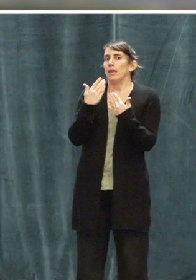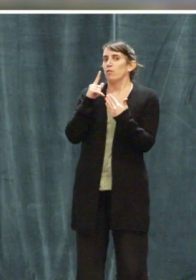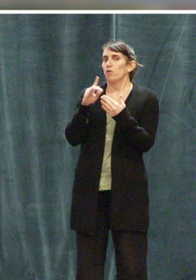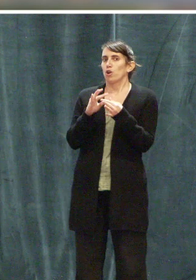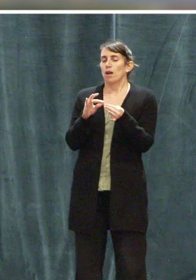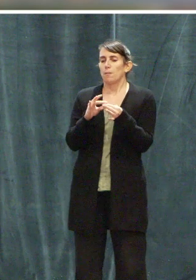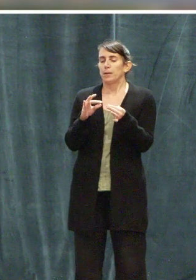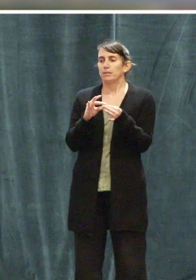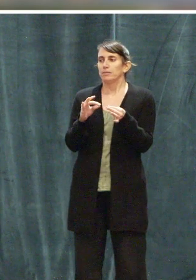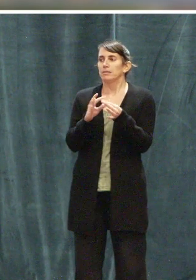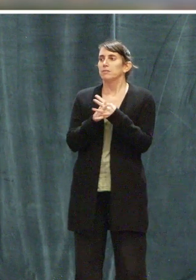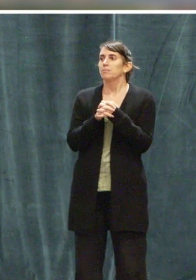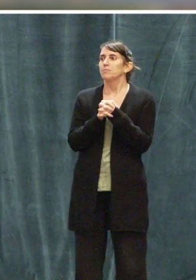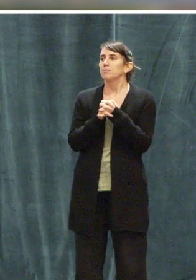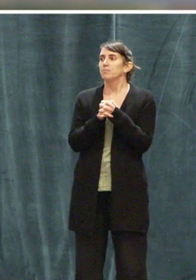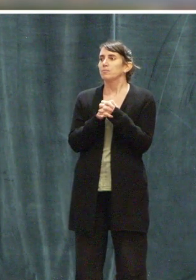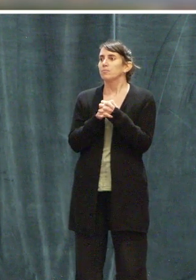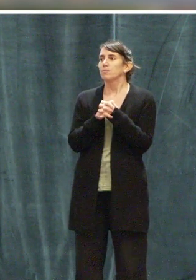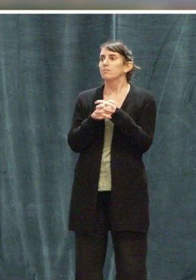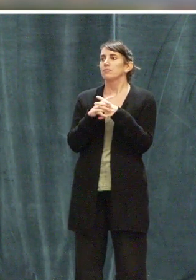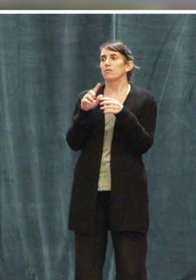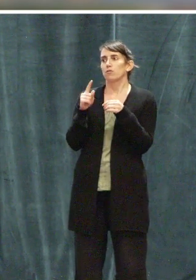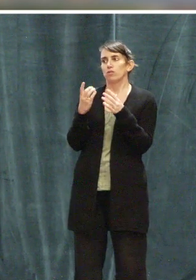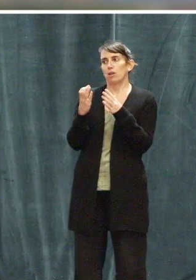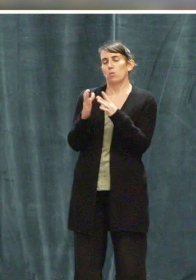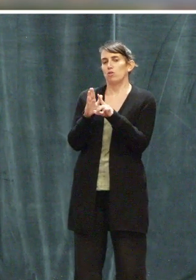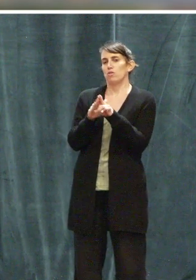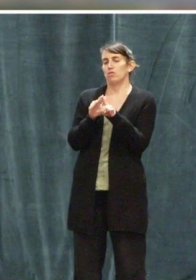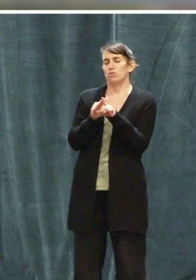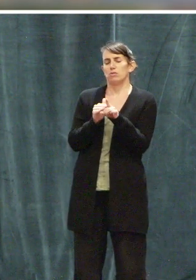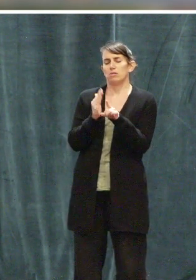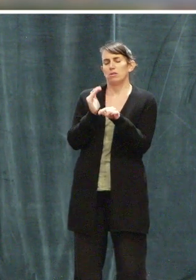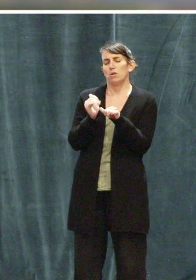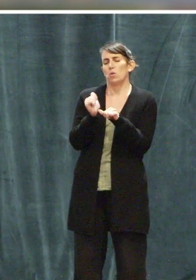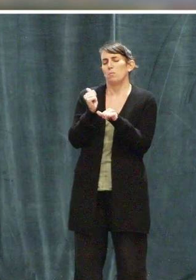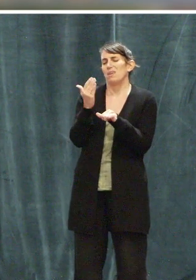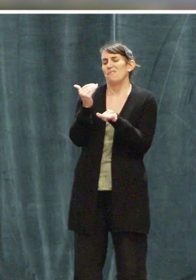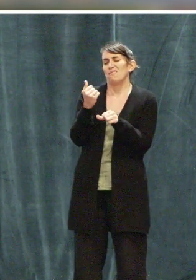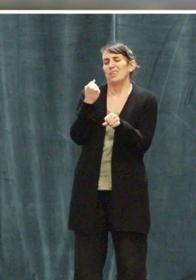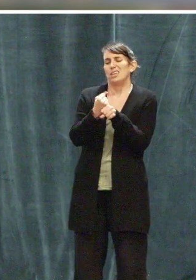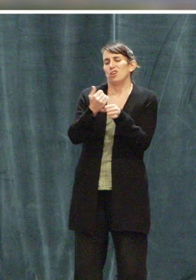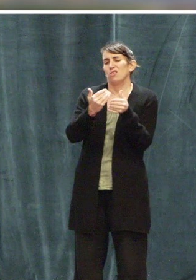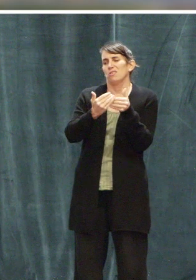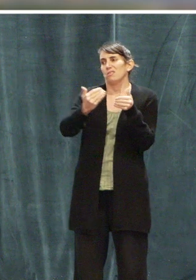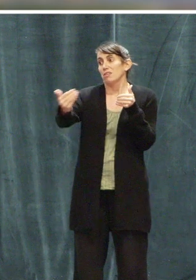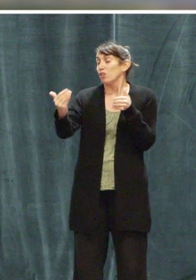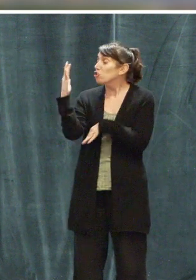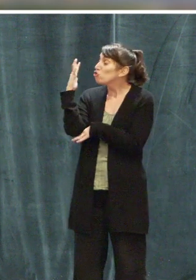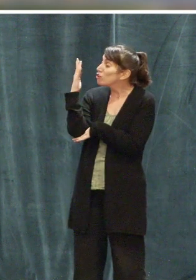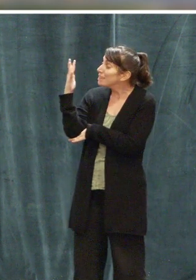On the timeline question first, I do want to provide some reassurance that this is not 15 years away, that the drawings you're seeing here